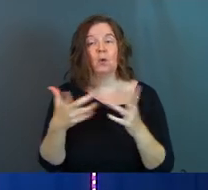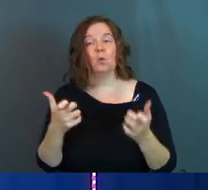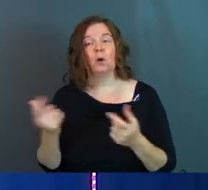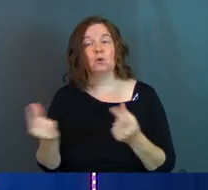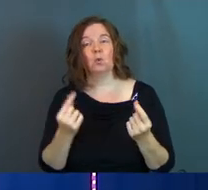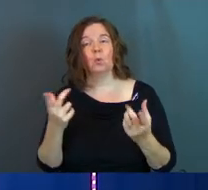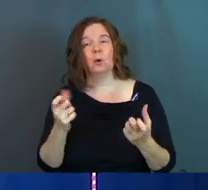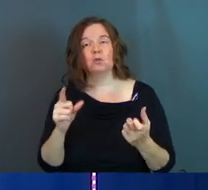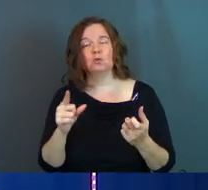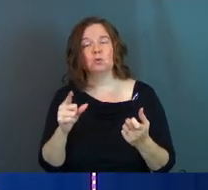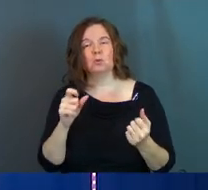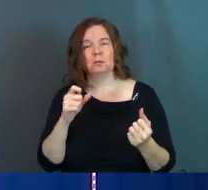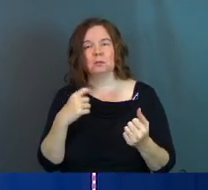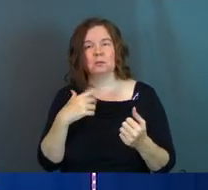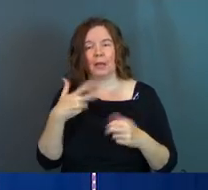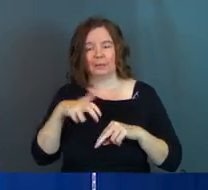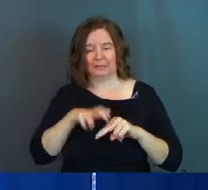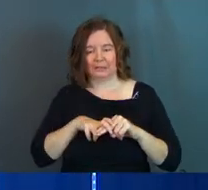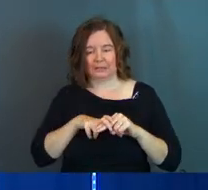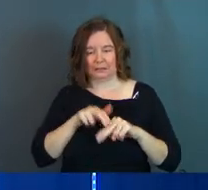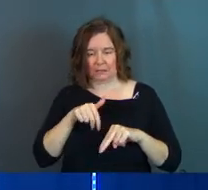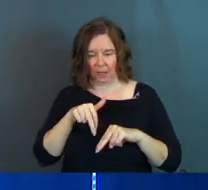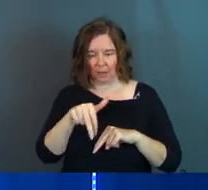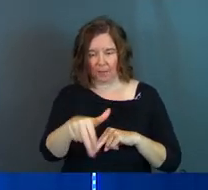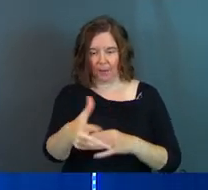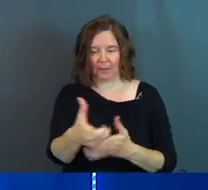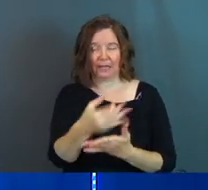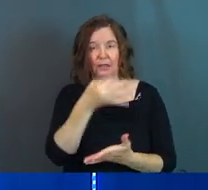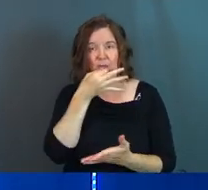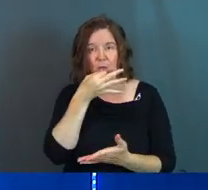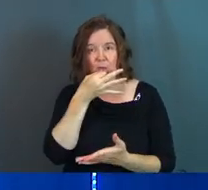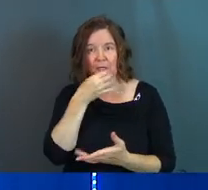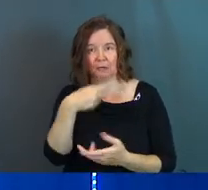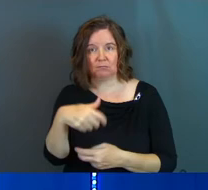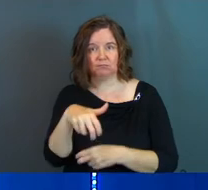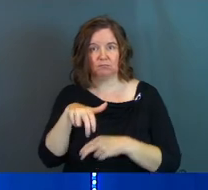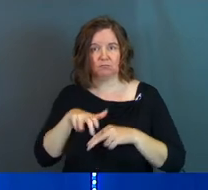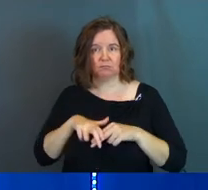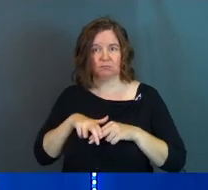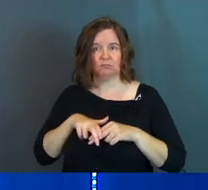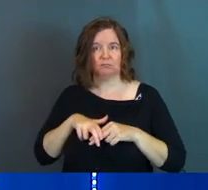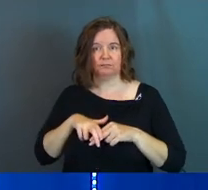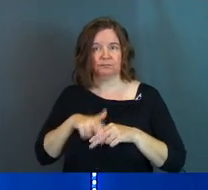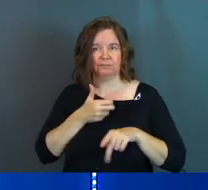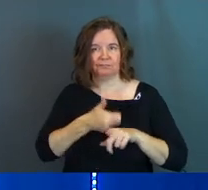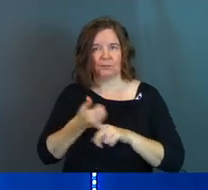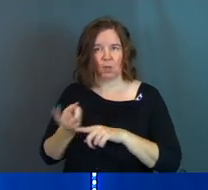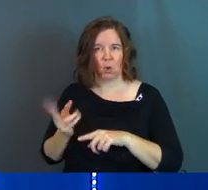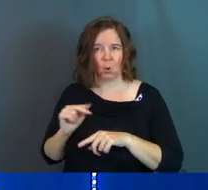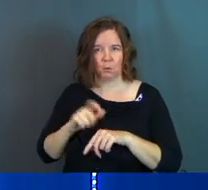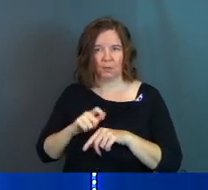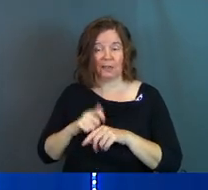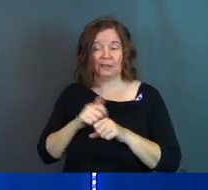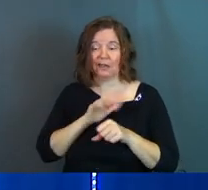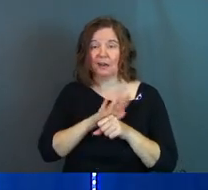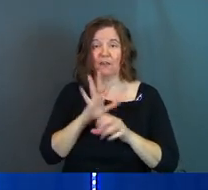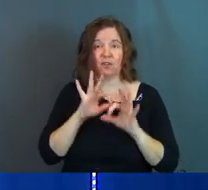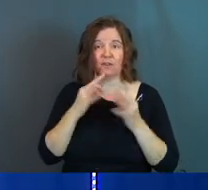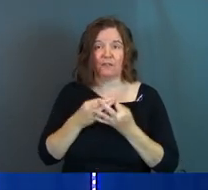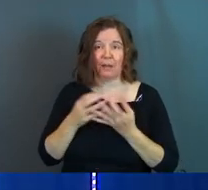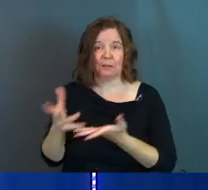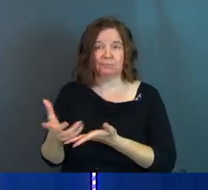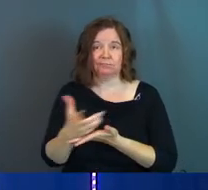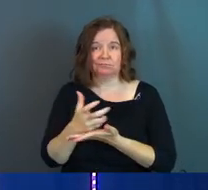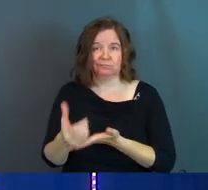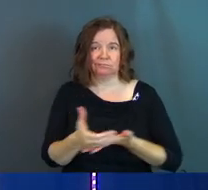you to do is we want you to come out of your seats and come up and get some communion elements. And some of you might want to come and get enough for your family